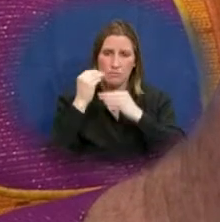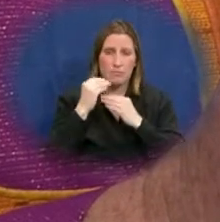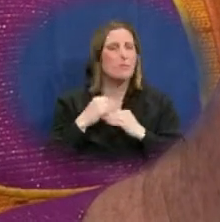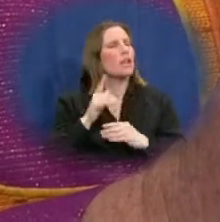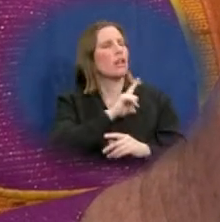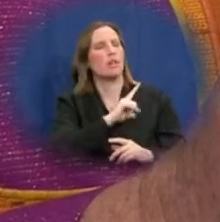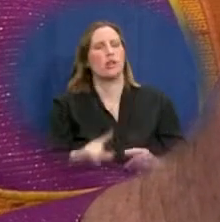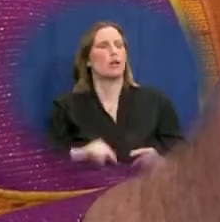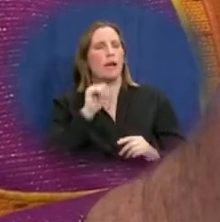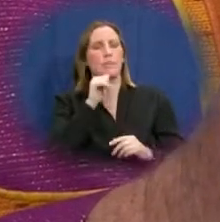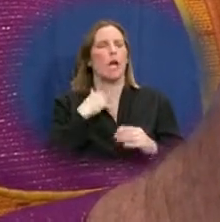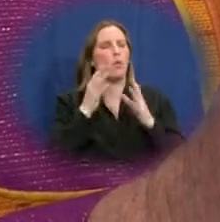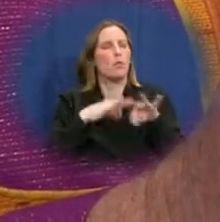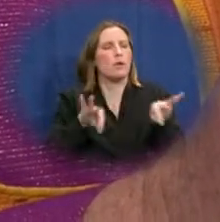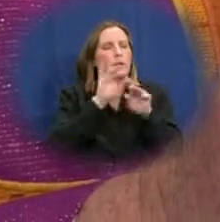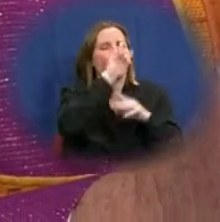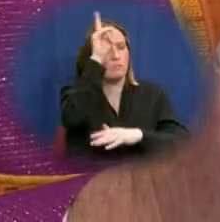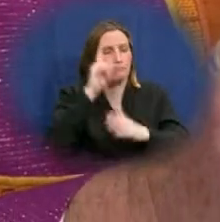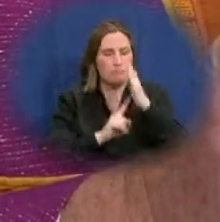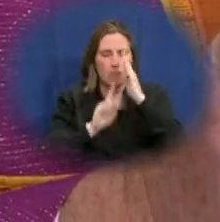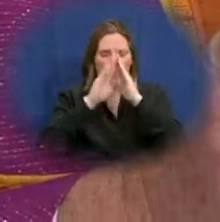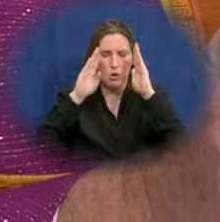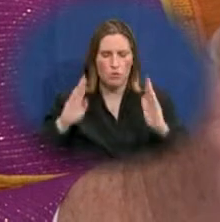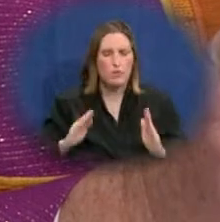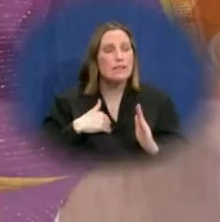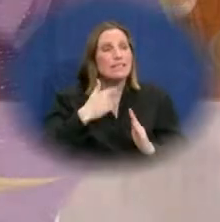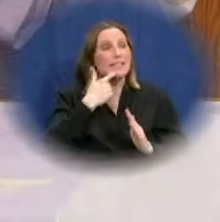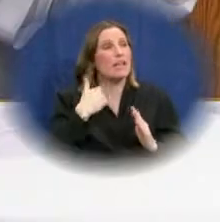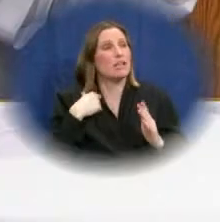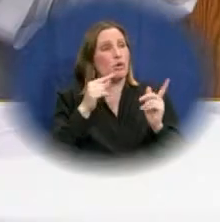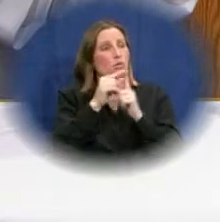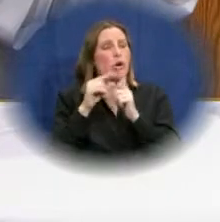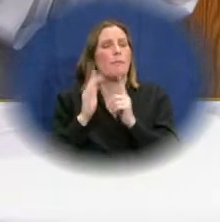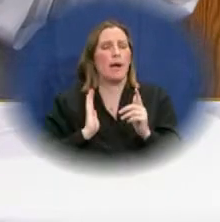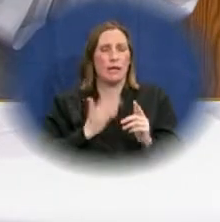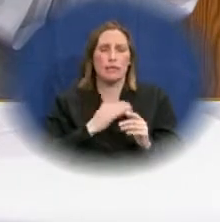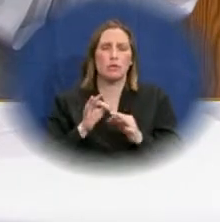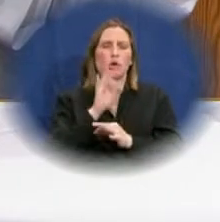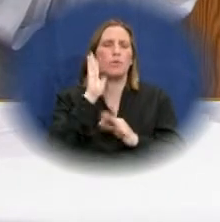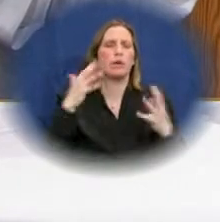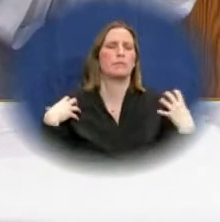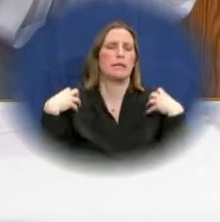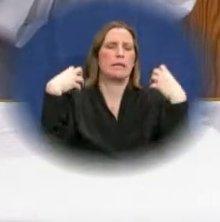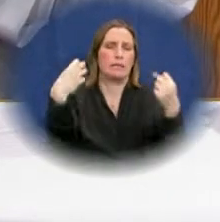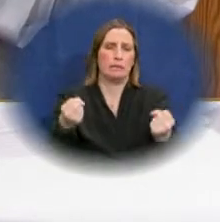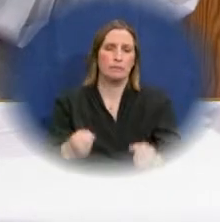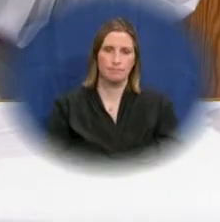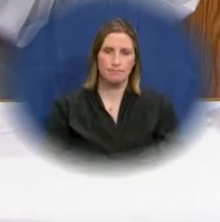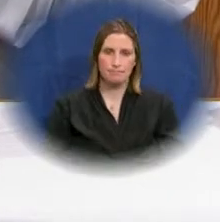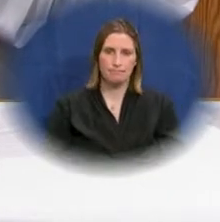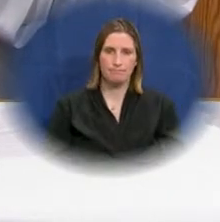not worthy that you should enter under my roof, but only say the word, and my soul shall be healed.